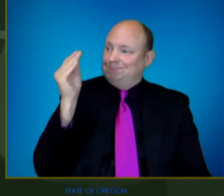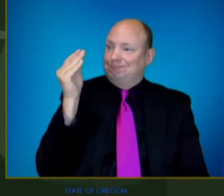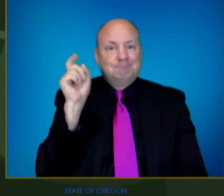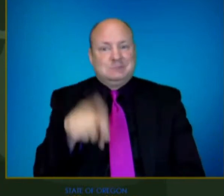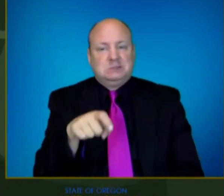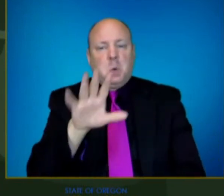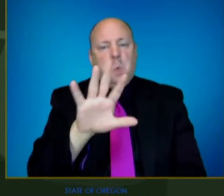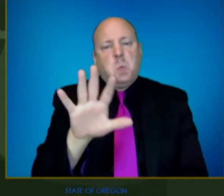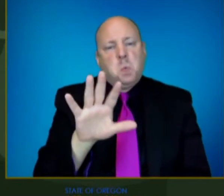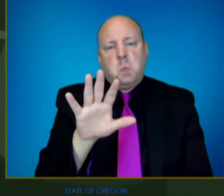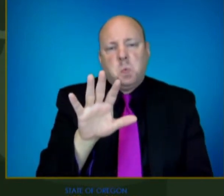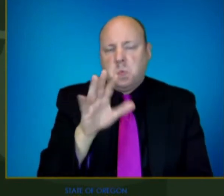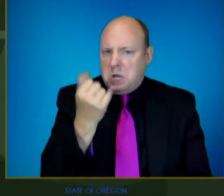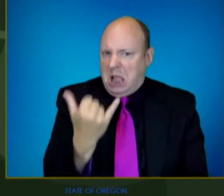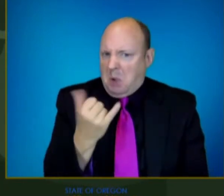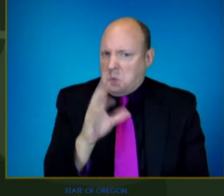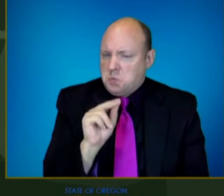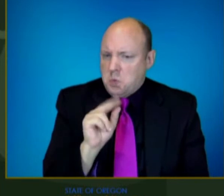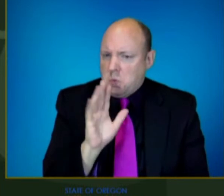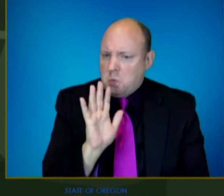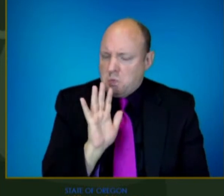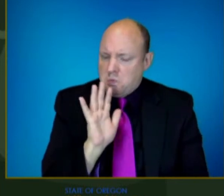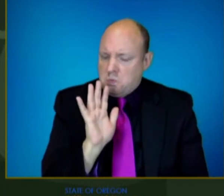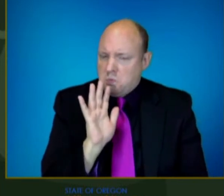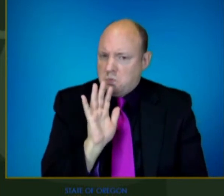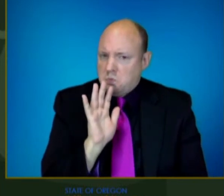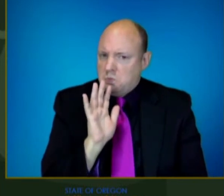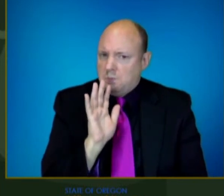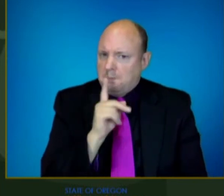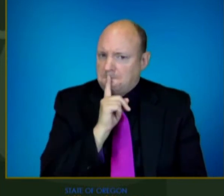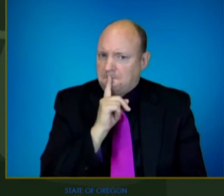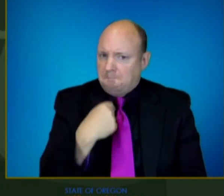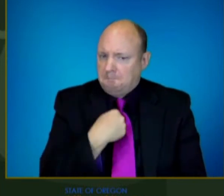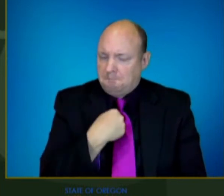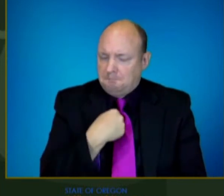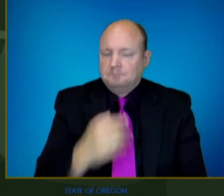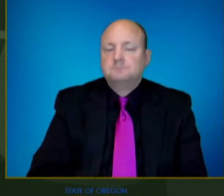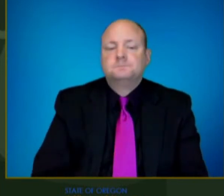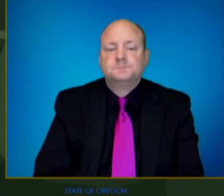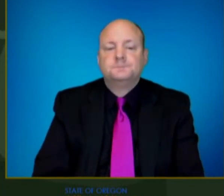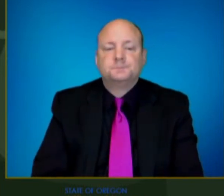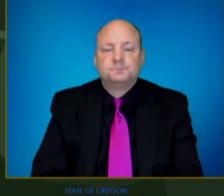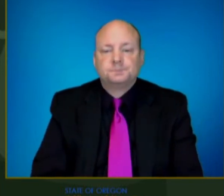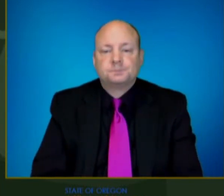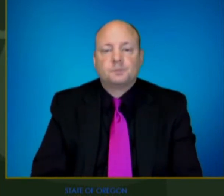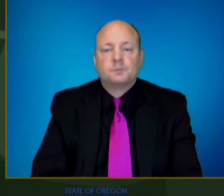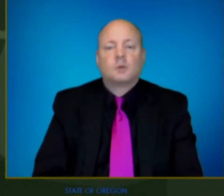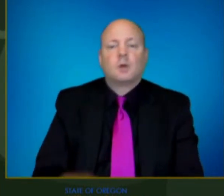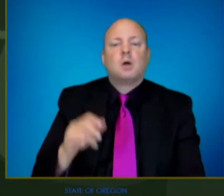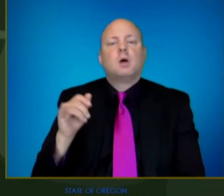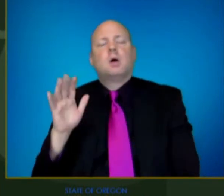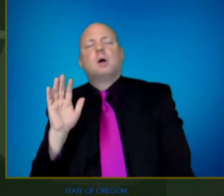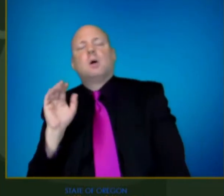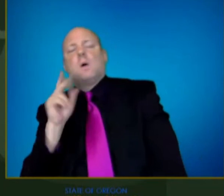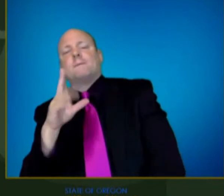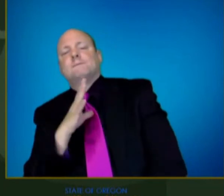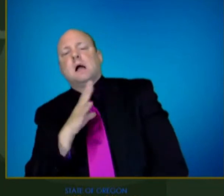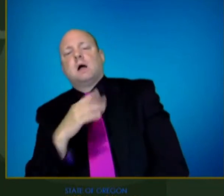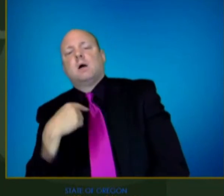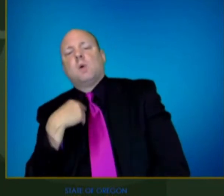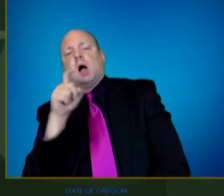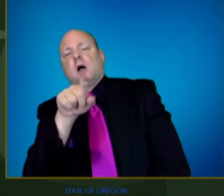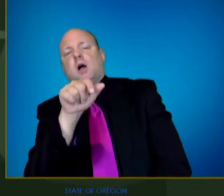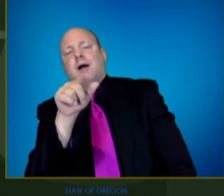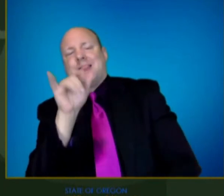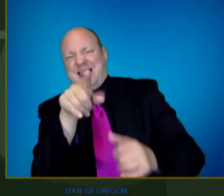time. One follow-up, would you consider restrictions back in place then at some point if the numbers don't go